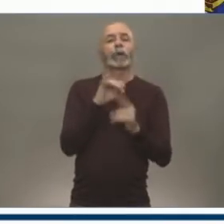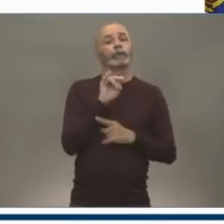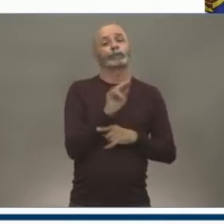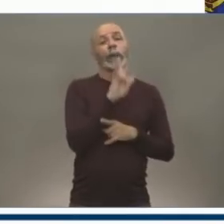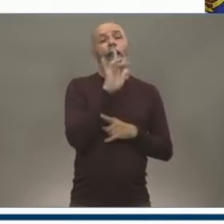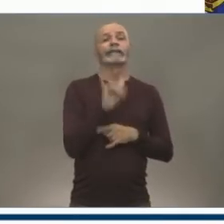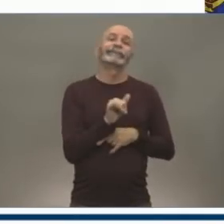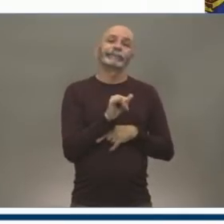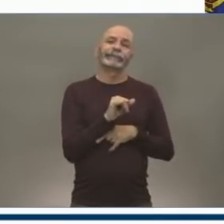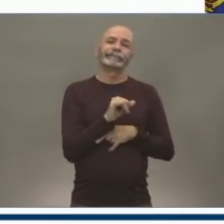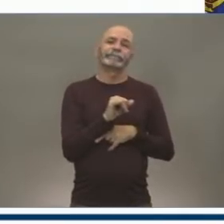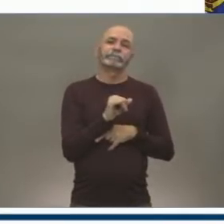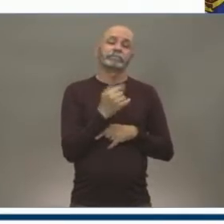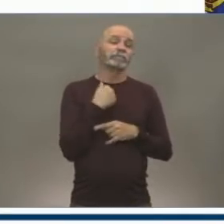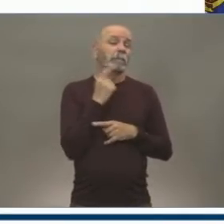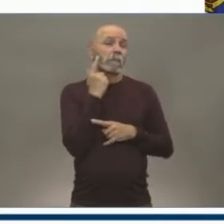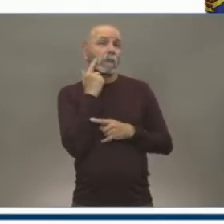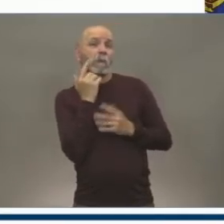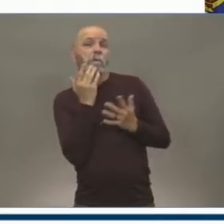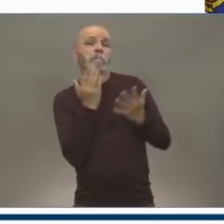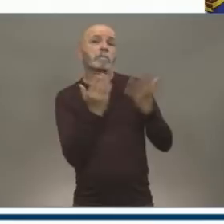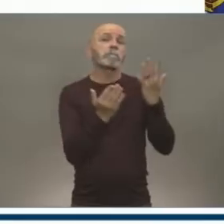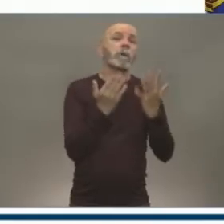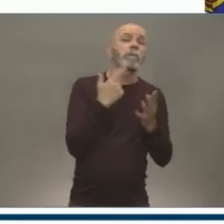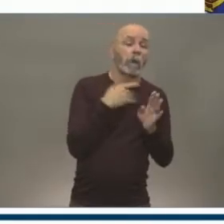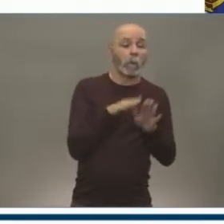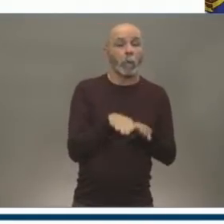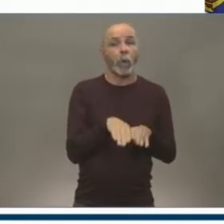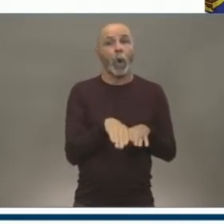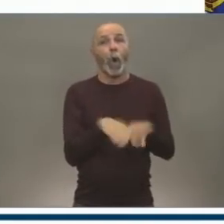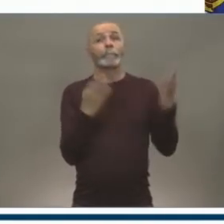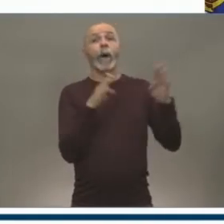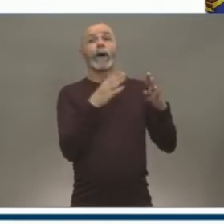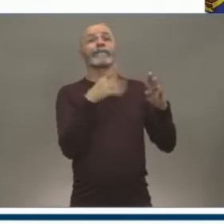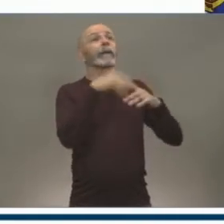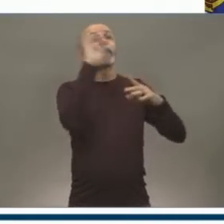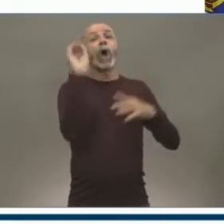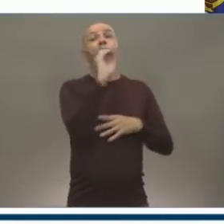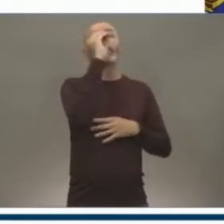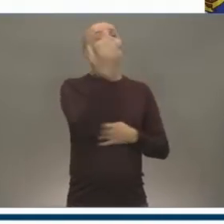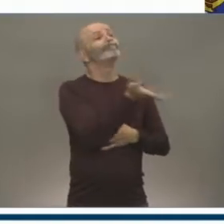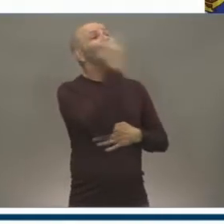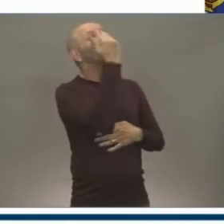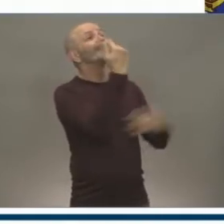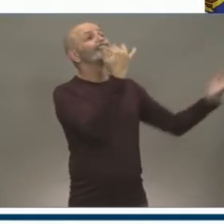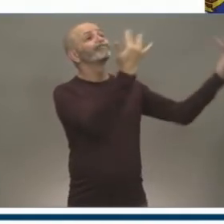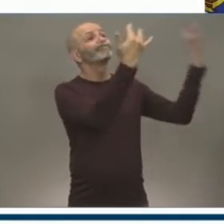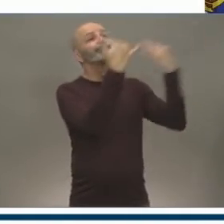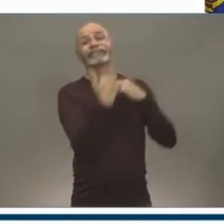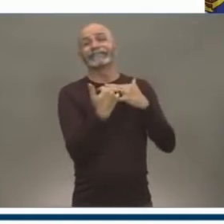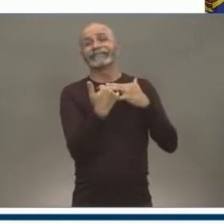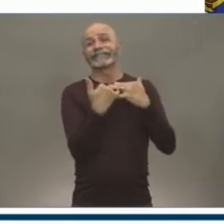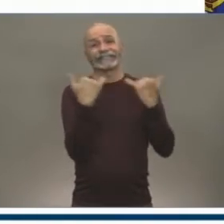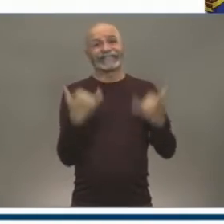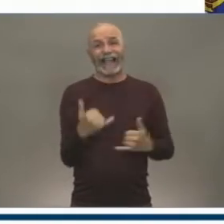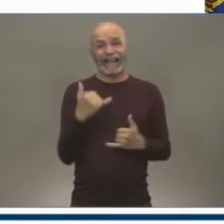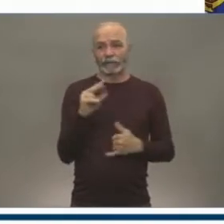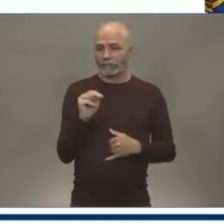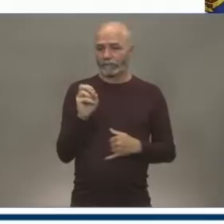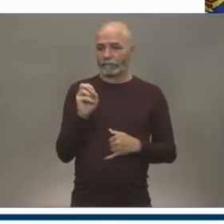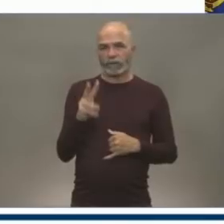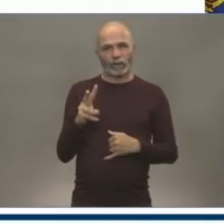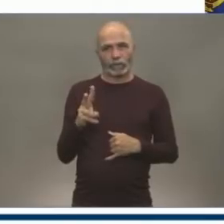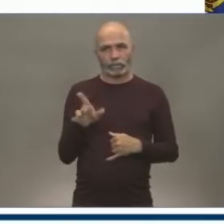the possibility of perhaps even opening up to the rest of Canada. Yet here we are in November. I wonder if you can just give us some thoughts on